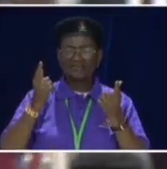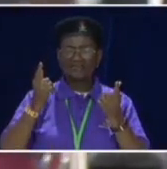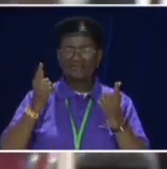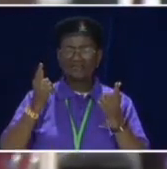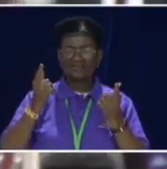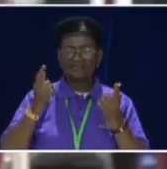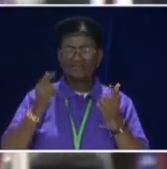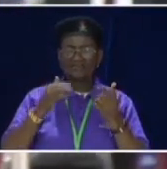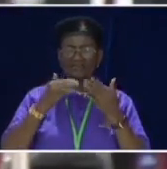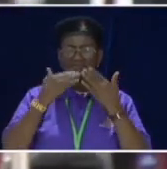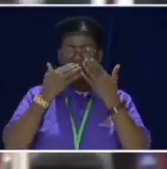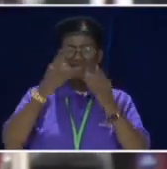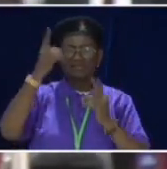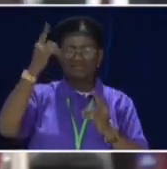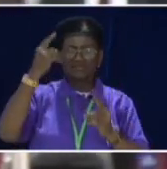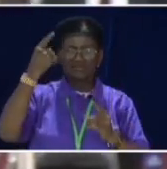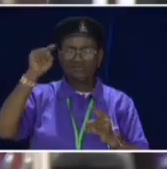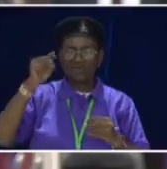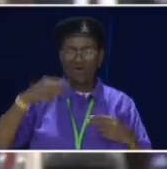Thank you for